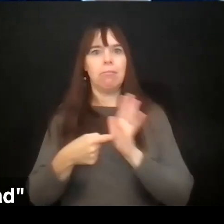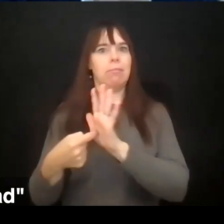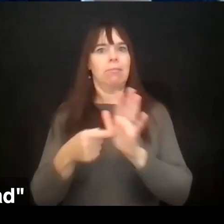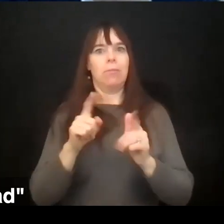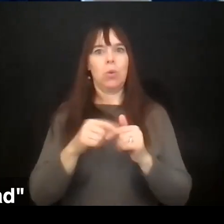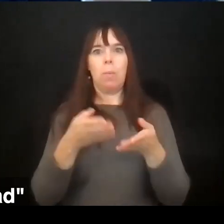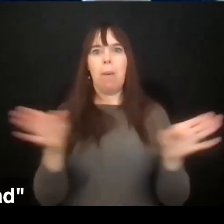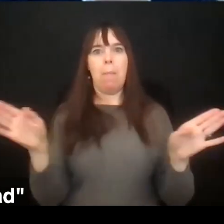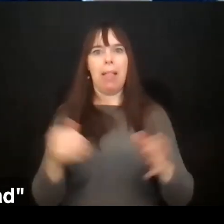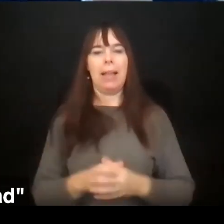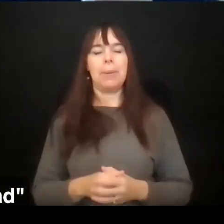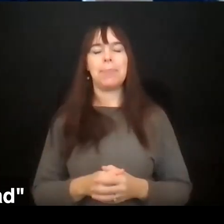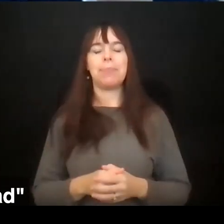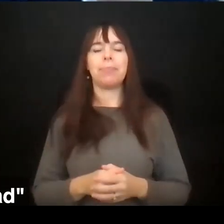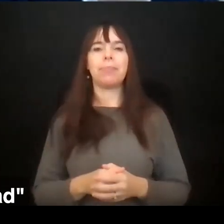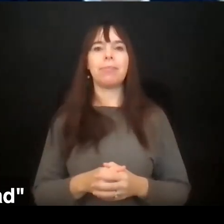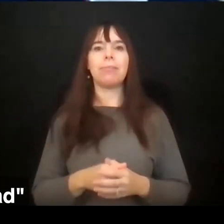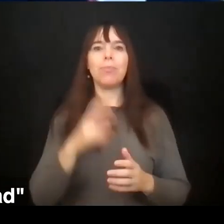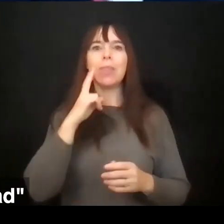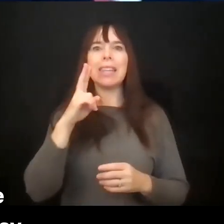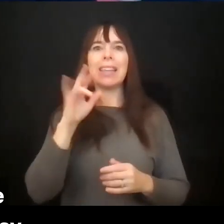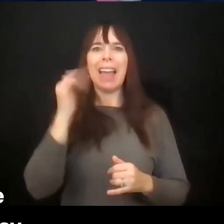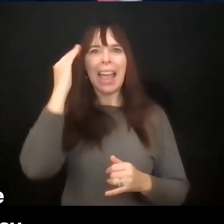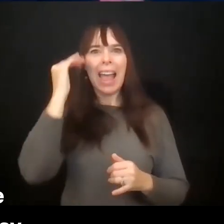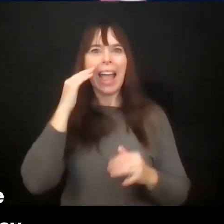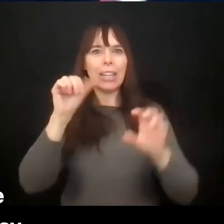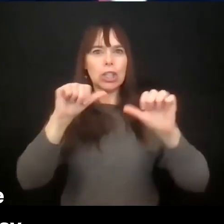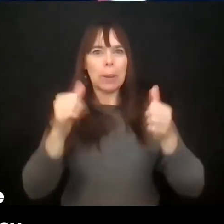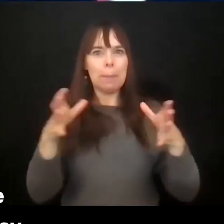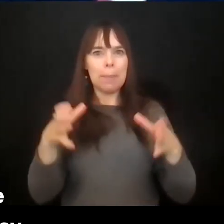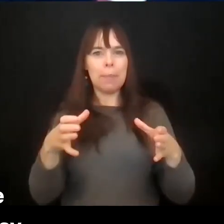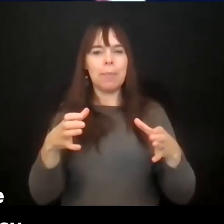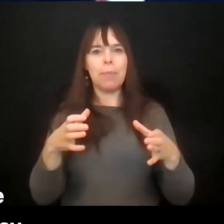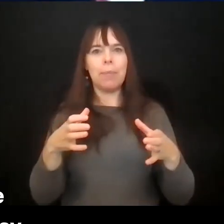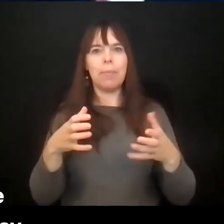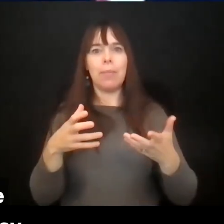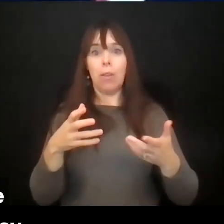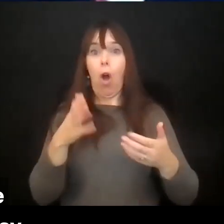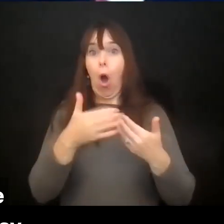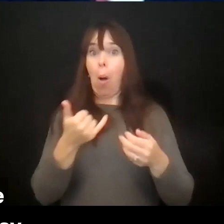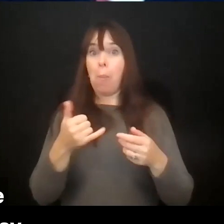terracotta head that you see here is sort of a life-size